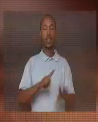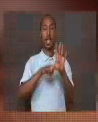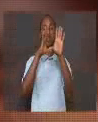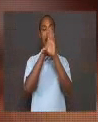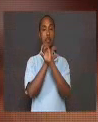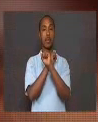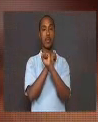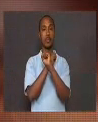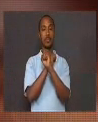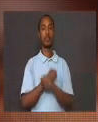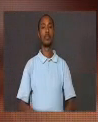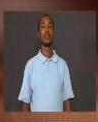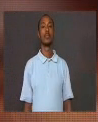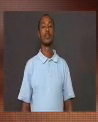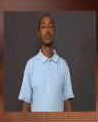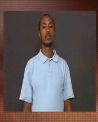Time's up.